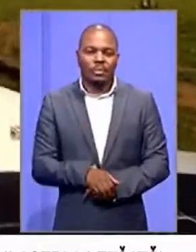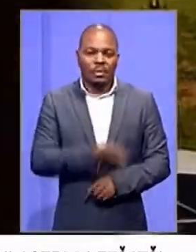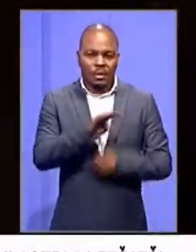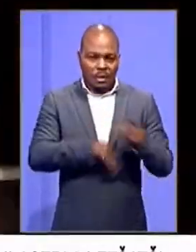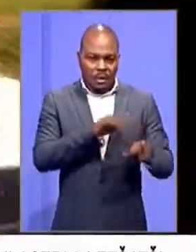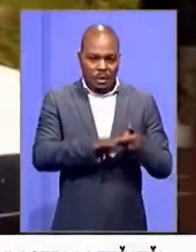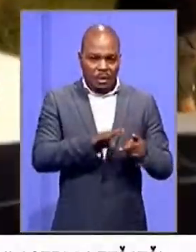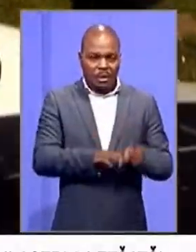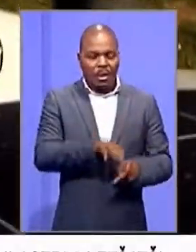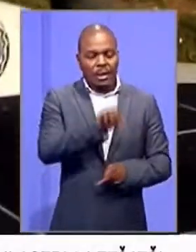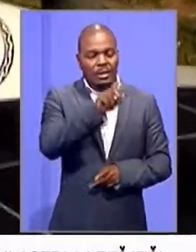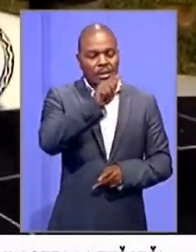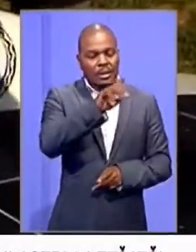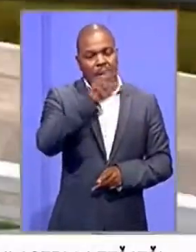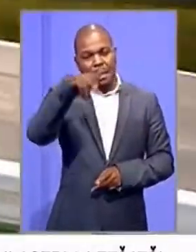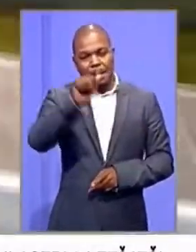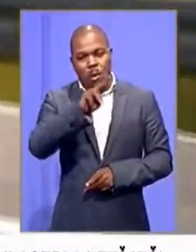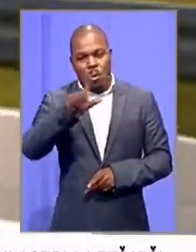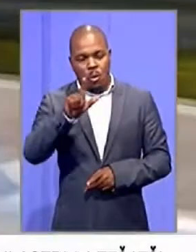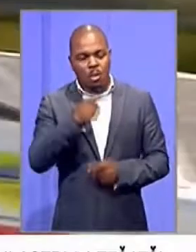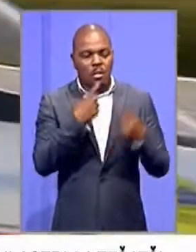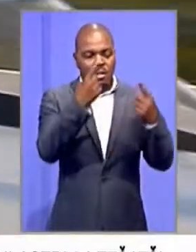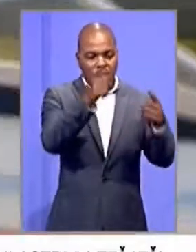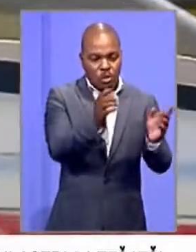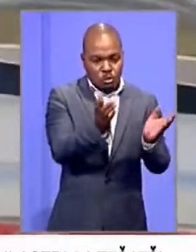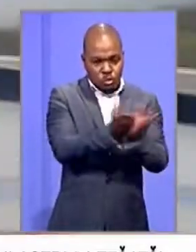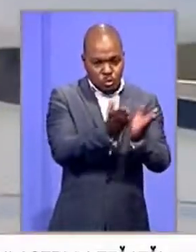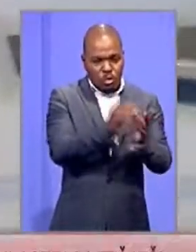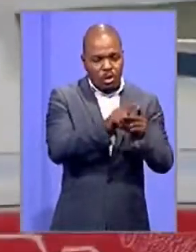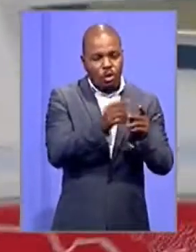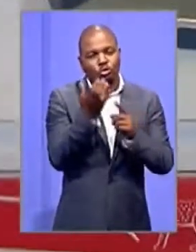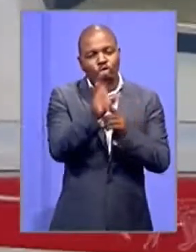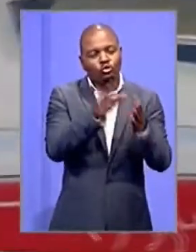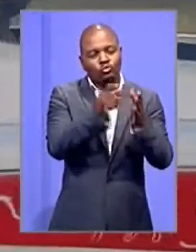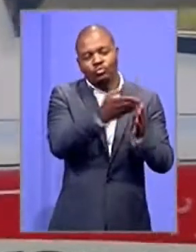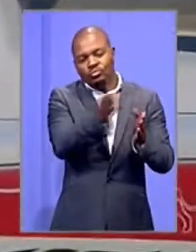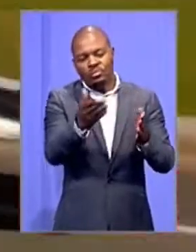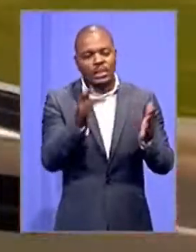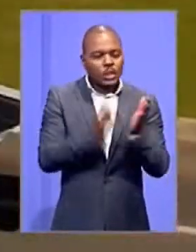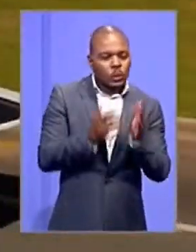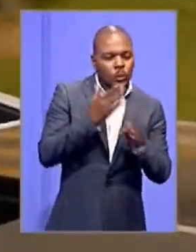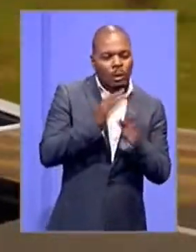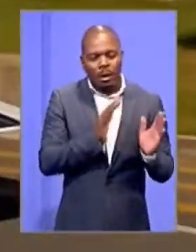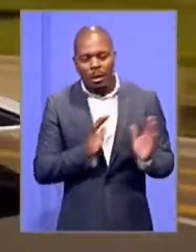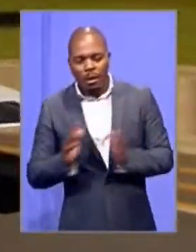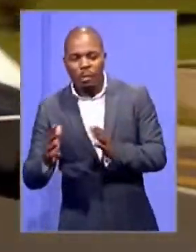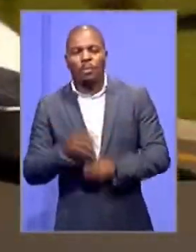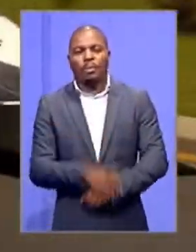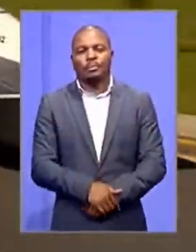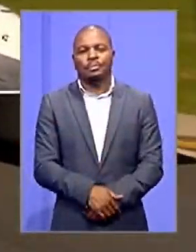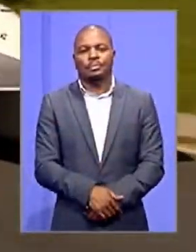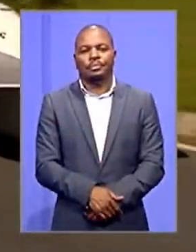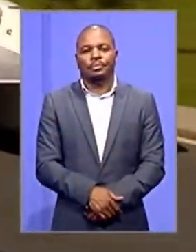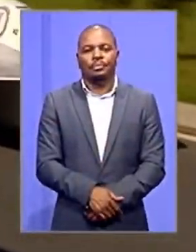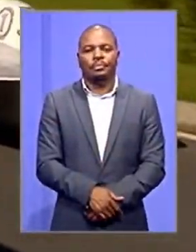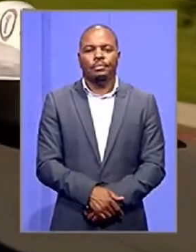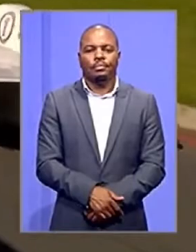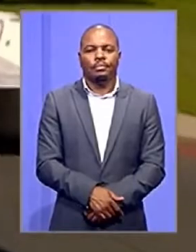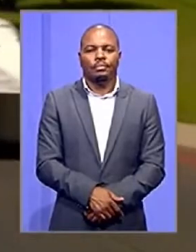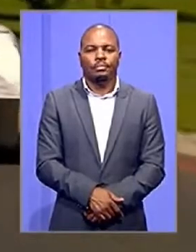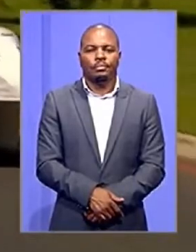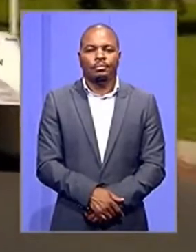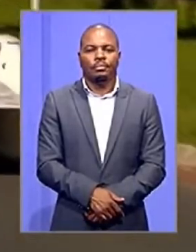College ya St Paul go supetsa barutwana technology ya sešeng le ka mo e diragadiwang ka teng. Ofentse Stimo,